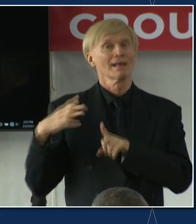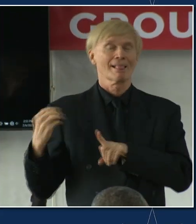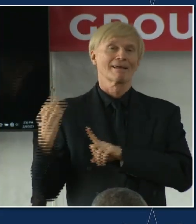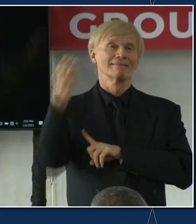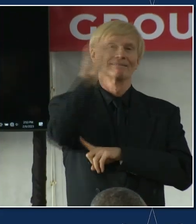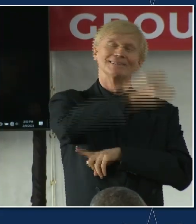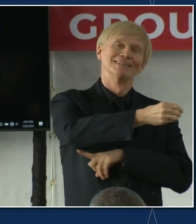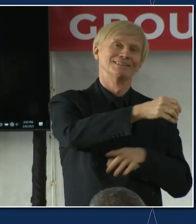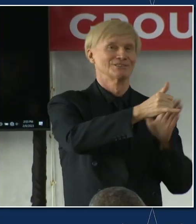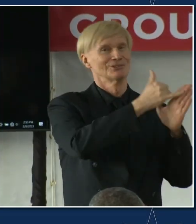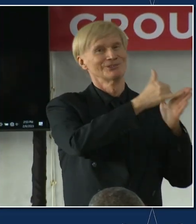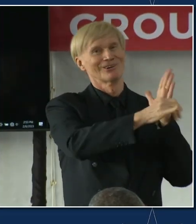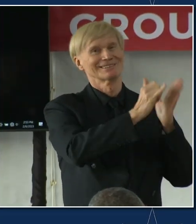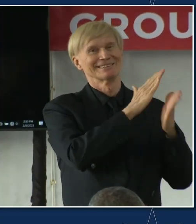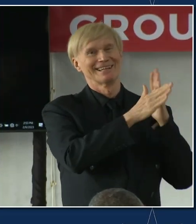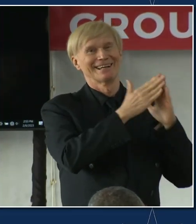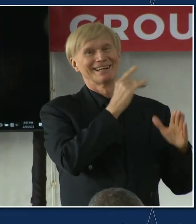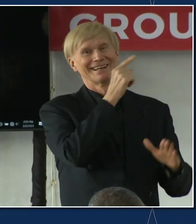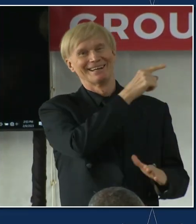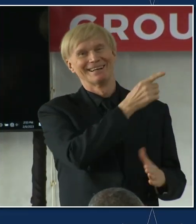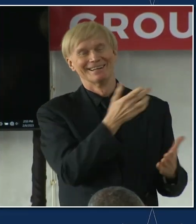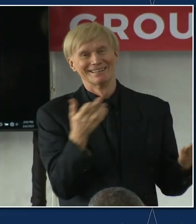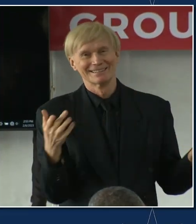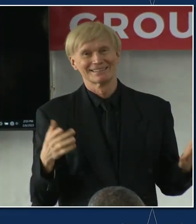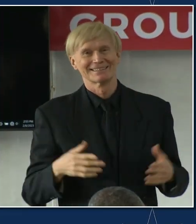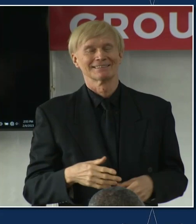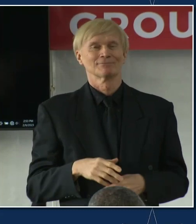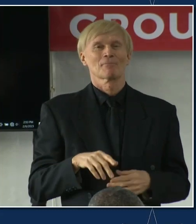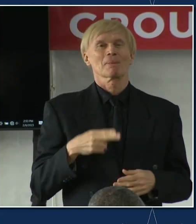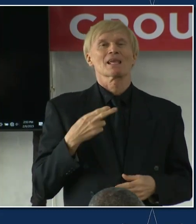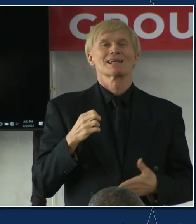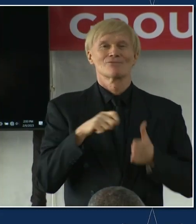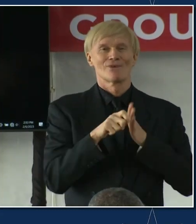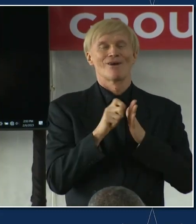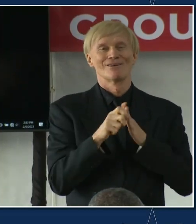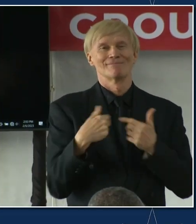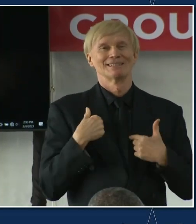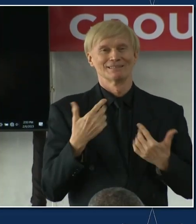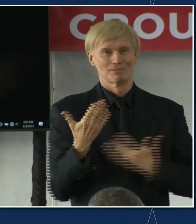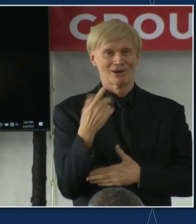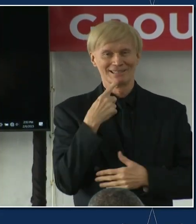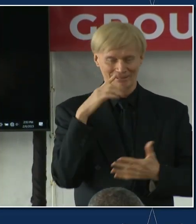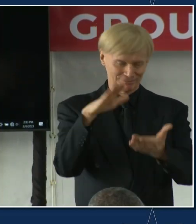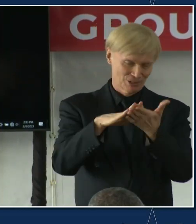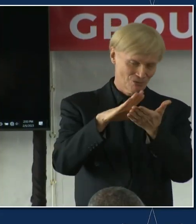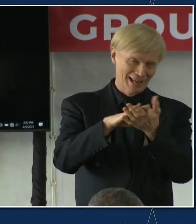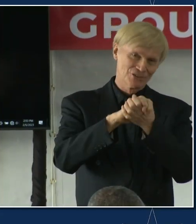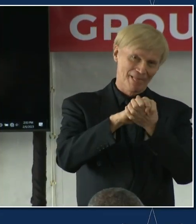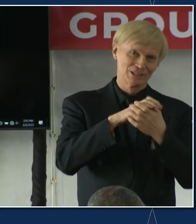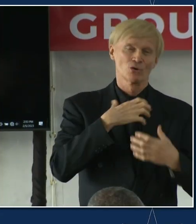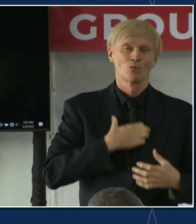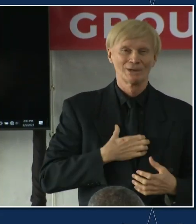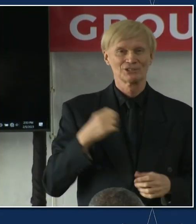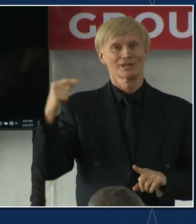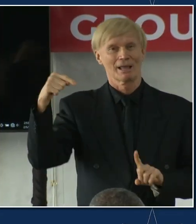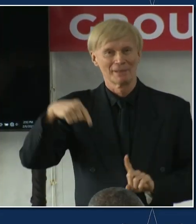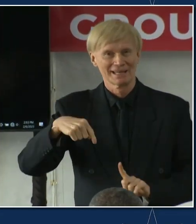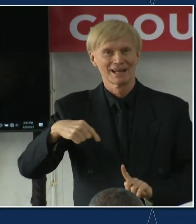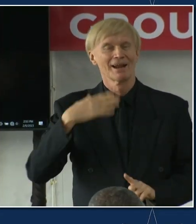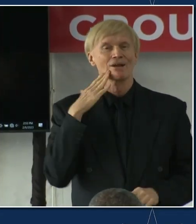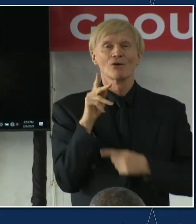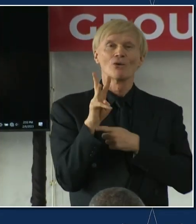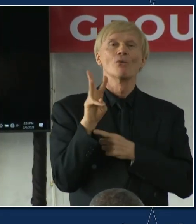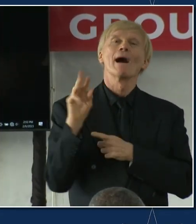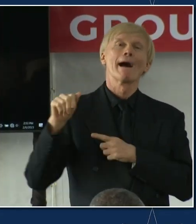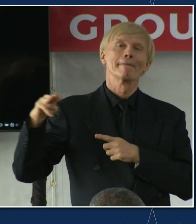I believe it's temporary. He wrote me this morning and he said, congratulations, and I wish I could be here. I know Kwame, along